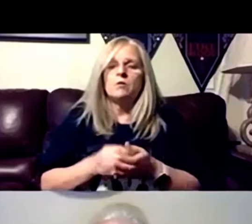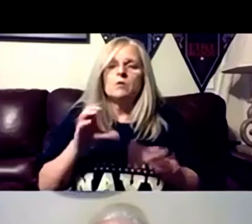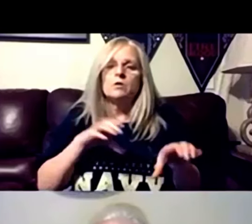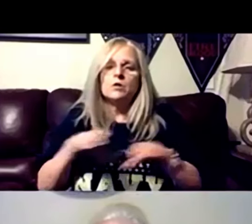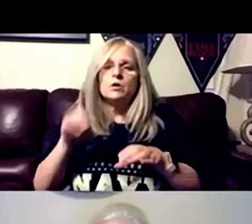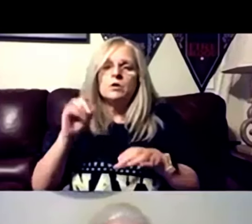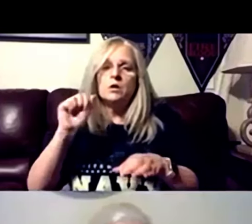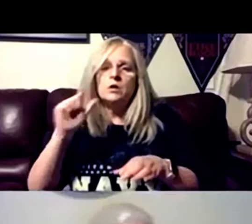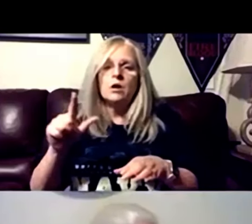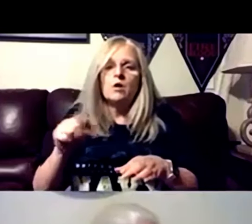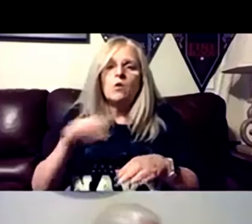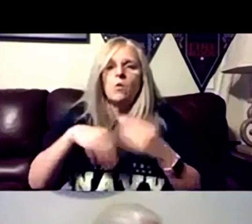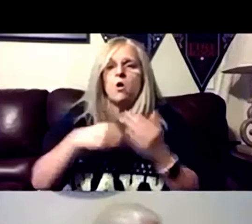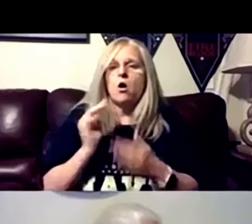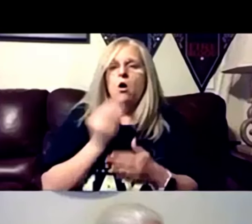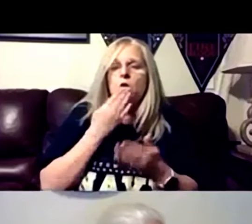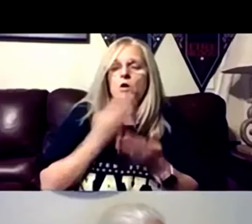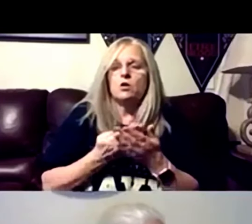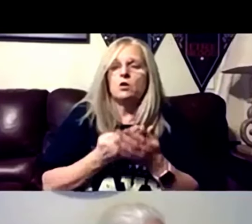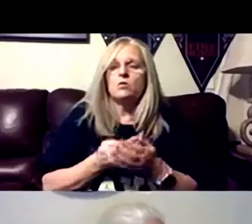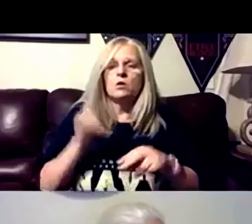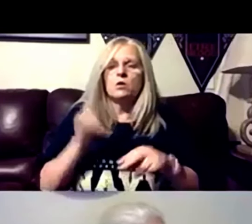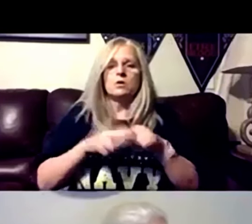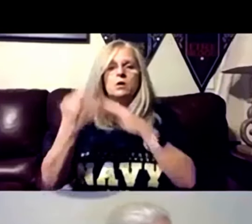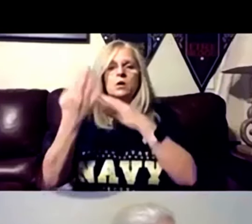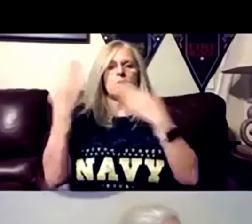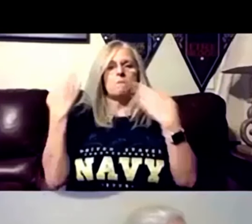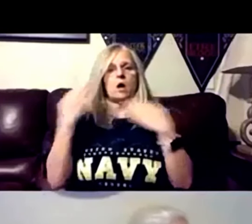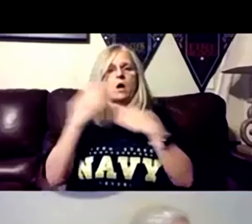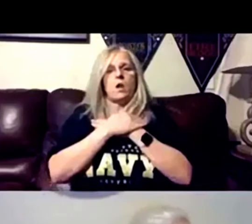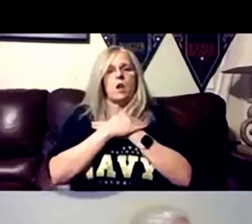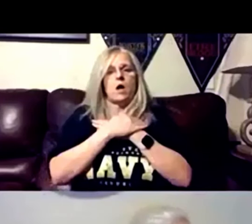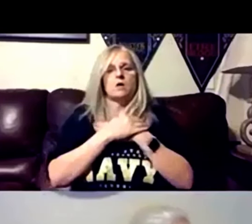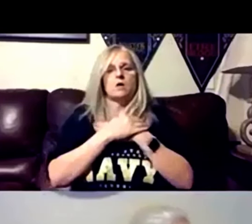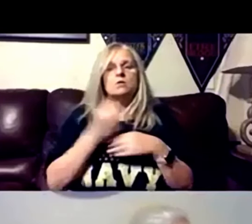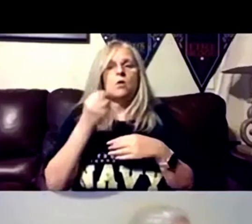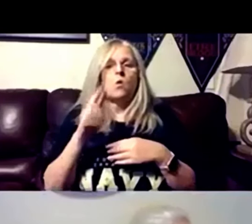We're all good. You know, we can sit back, relax, or we can